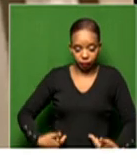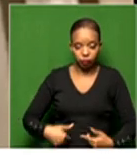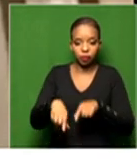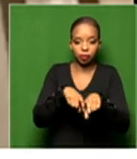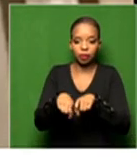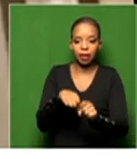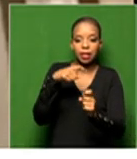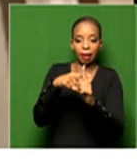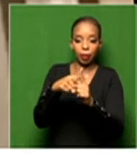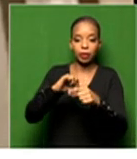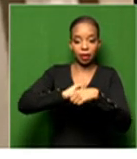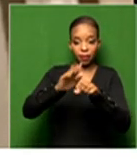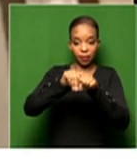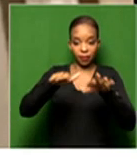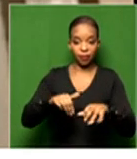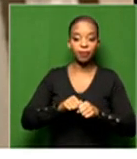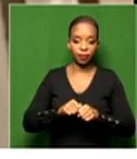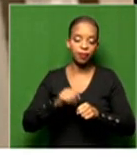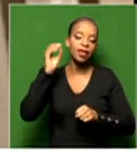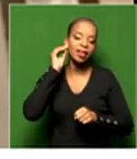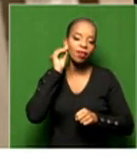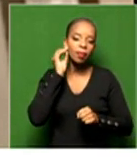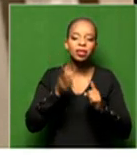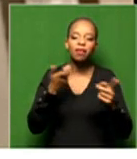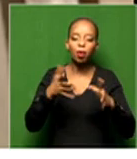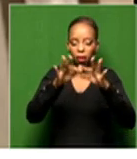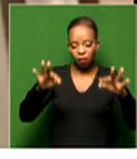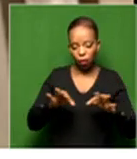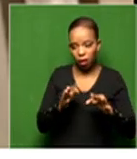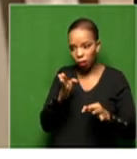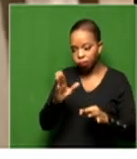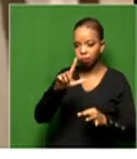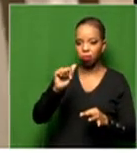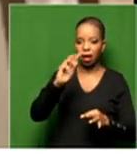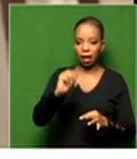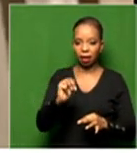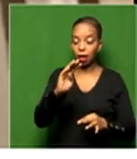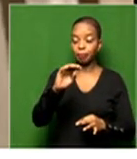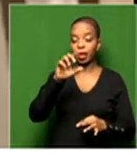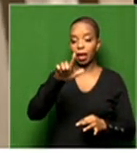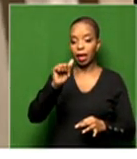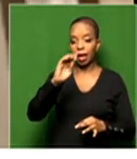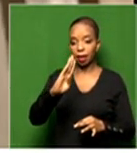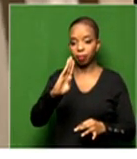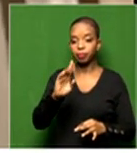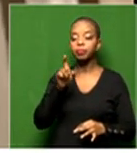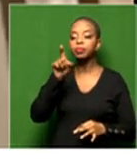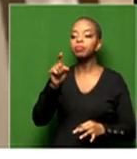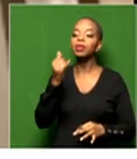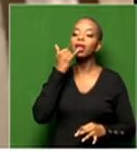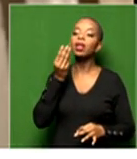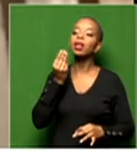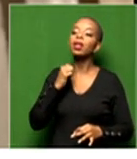the information is picked up from the lab form and informs the patient of the test results, whether positive or negative,